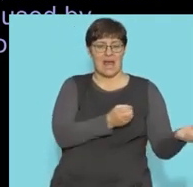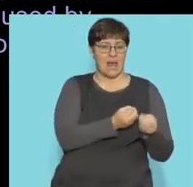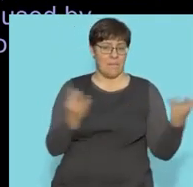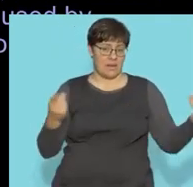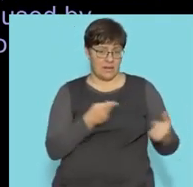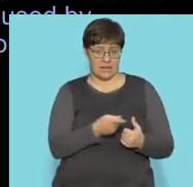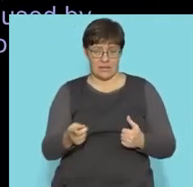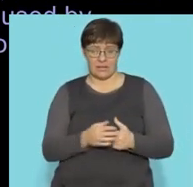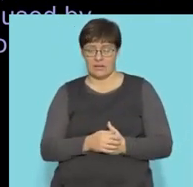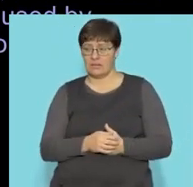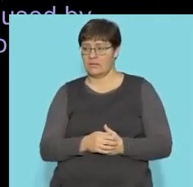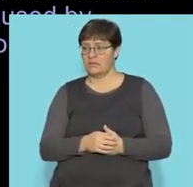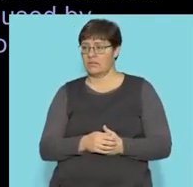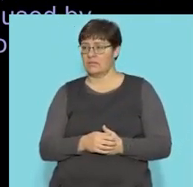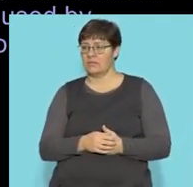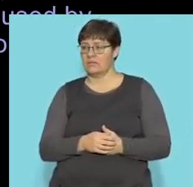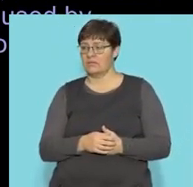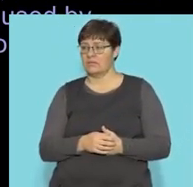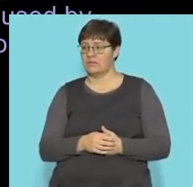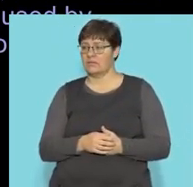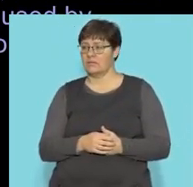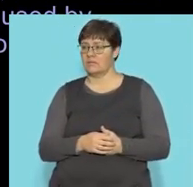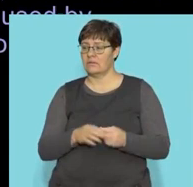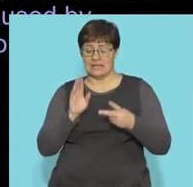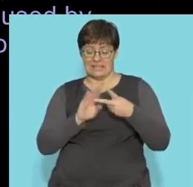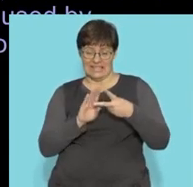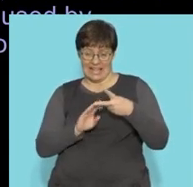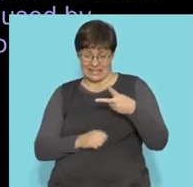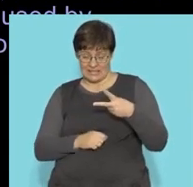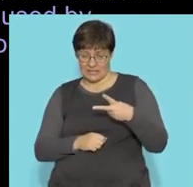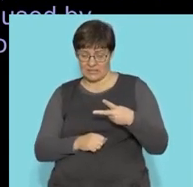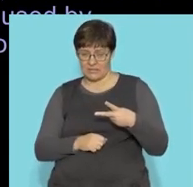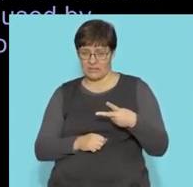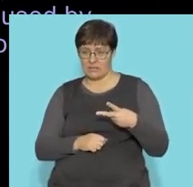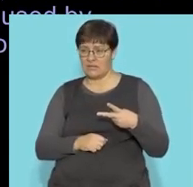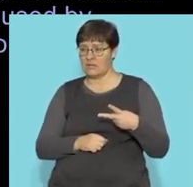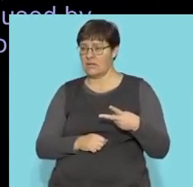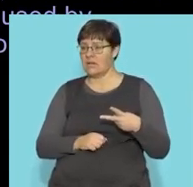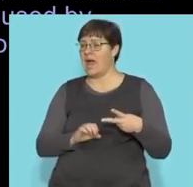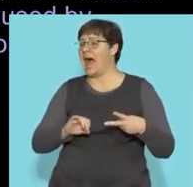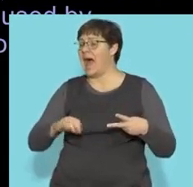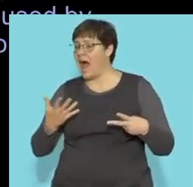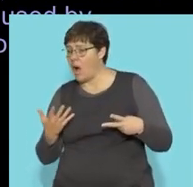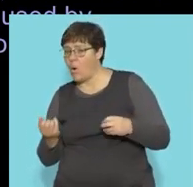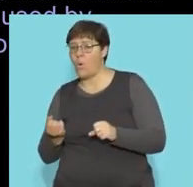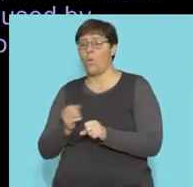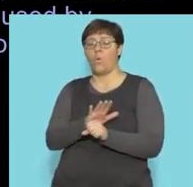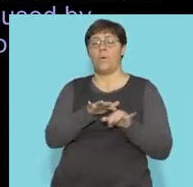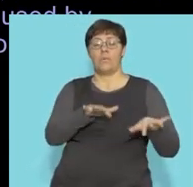Let's go on to the second part of our paragraph, how it affects a